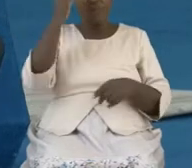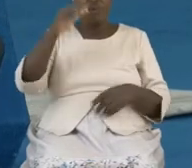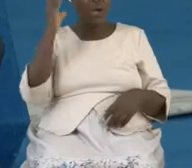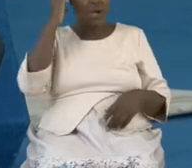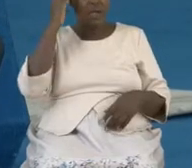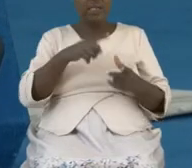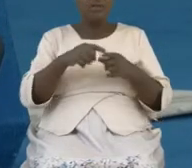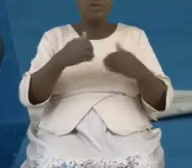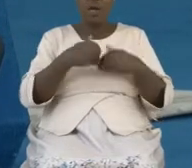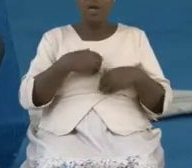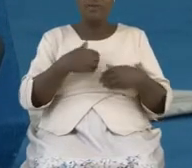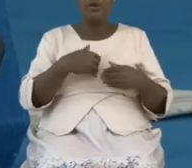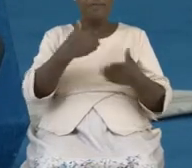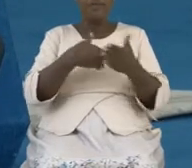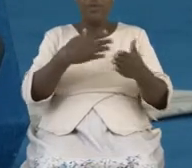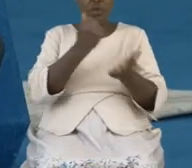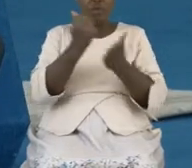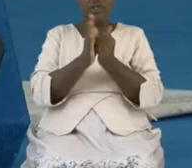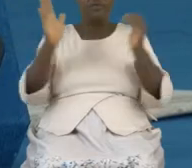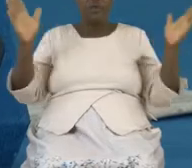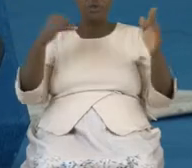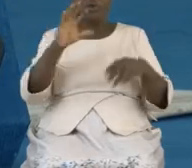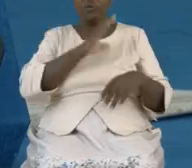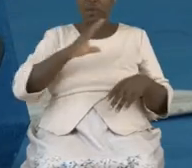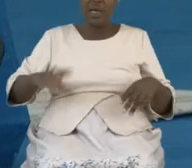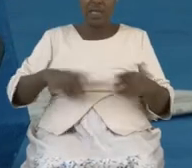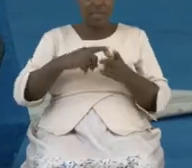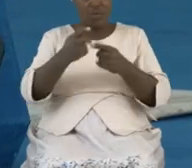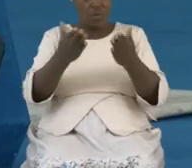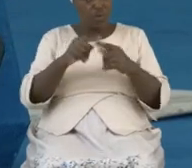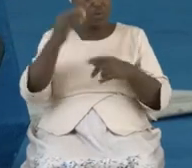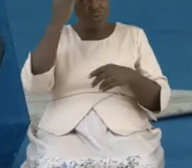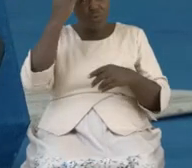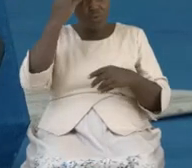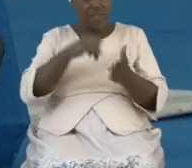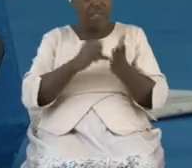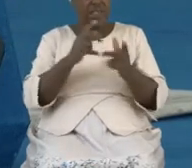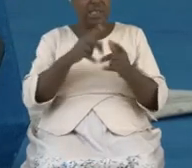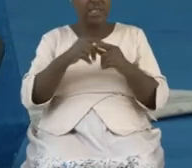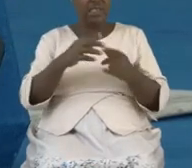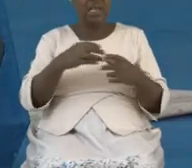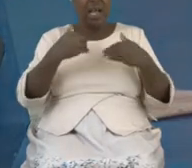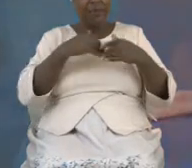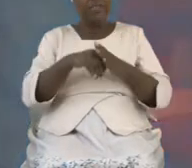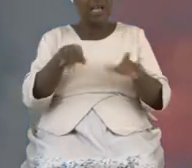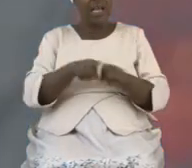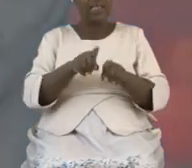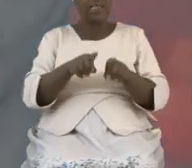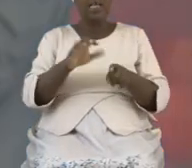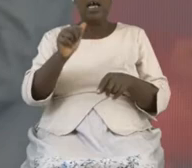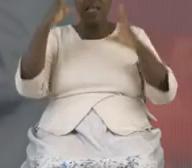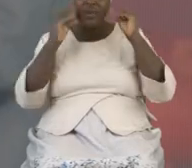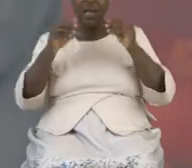Christ, and then you wanted to know experientially. You wanted to have the